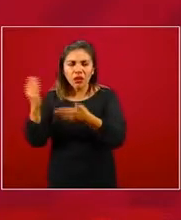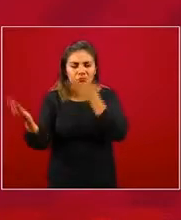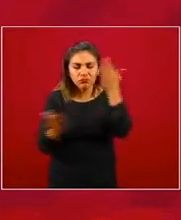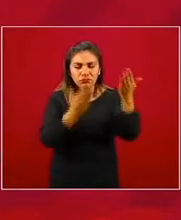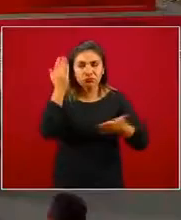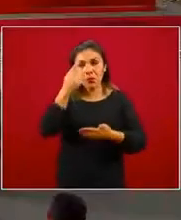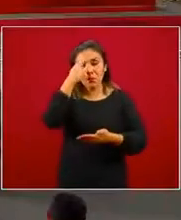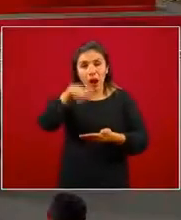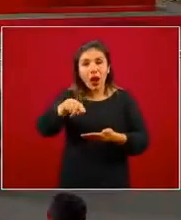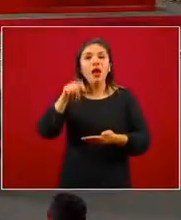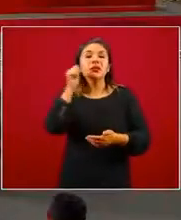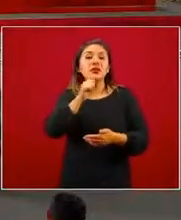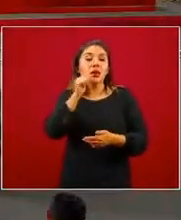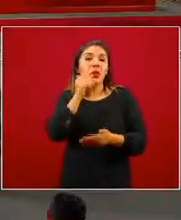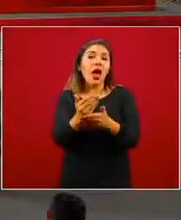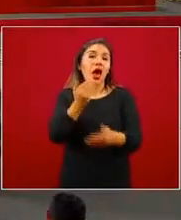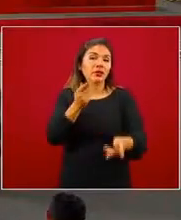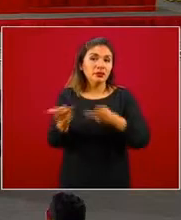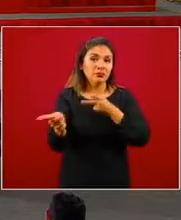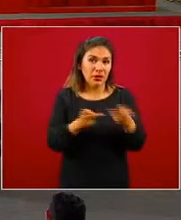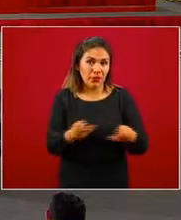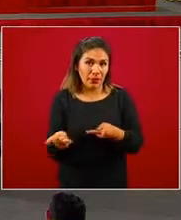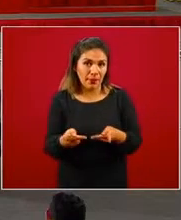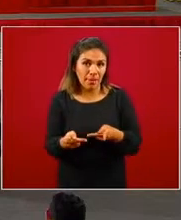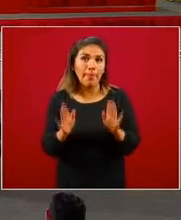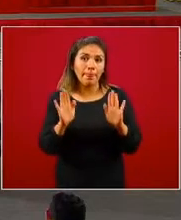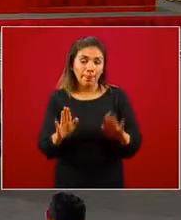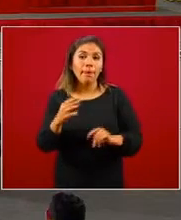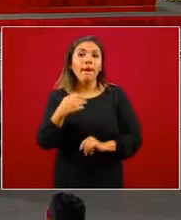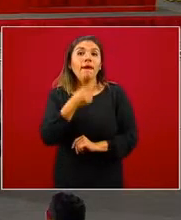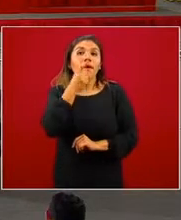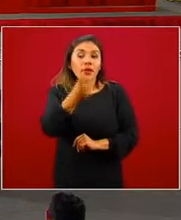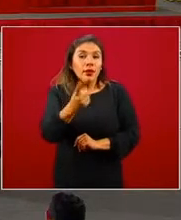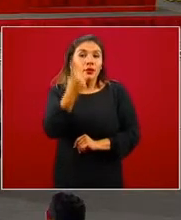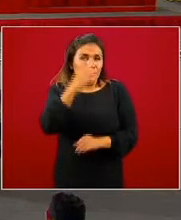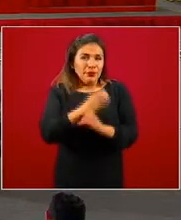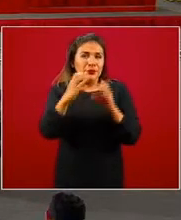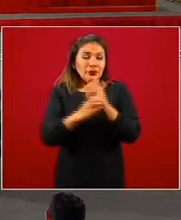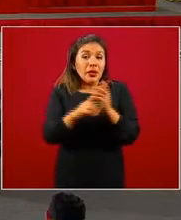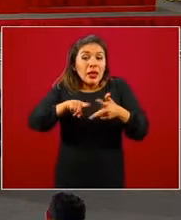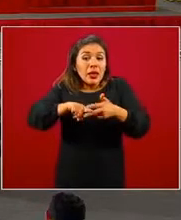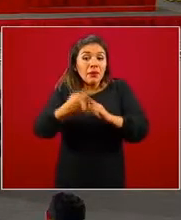learned in the process of always being prepared.